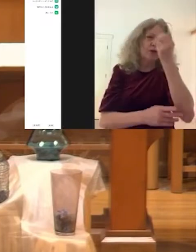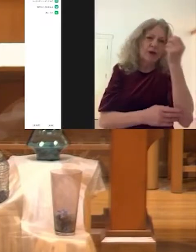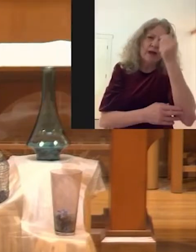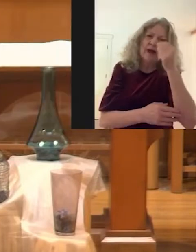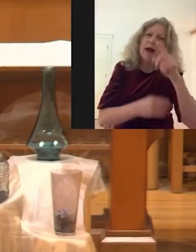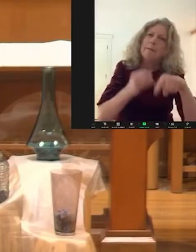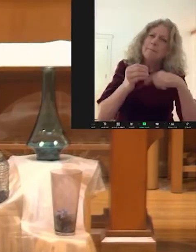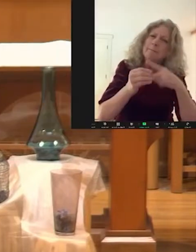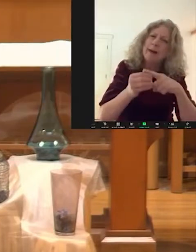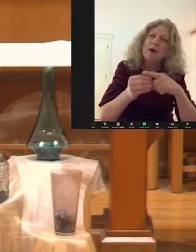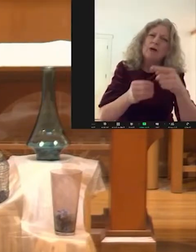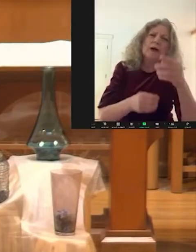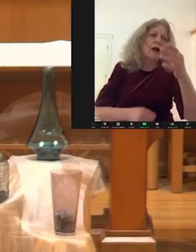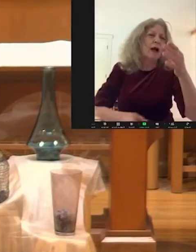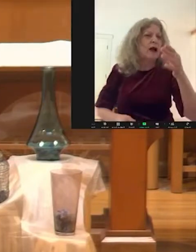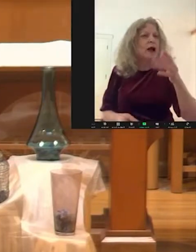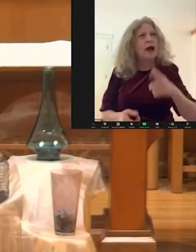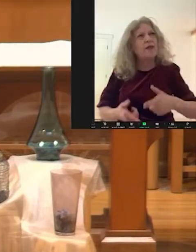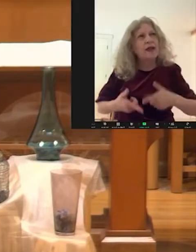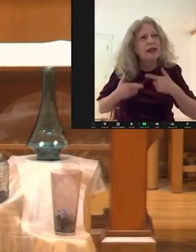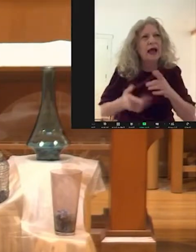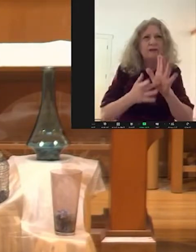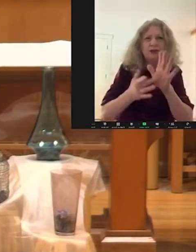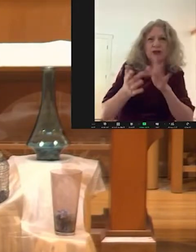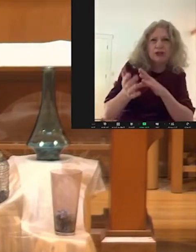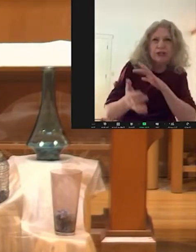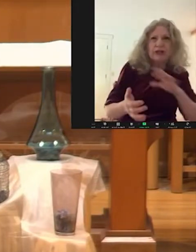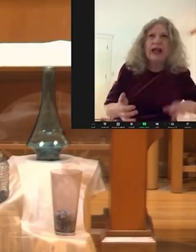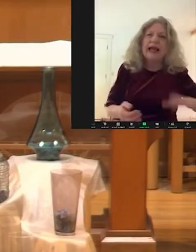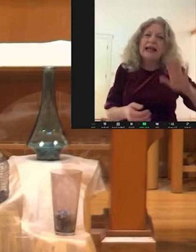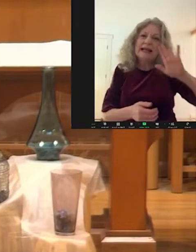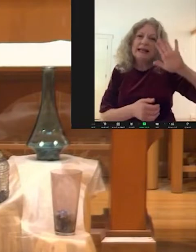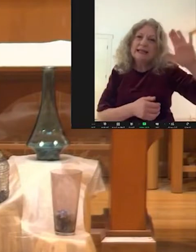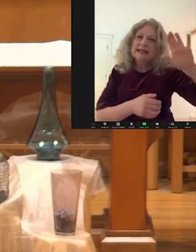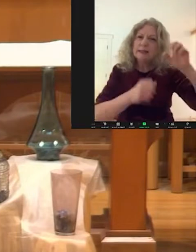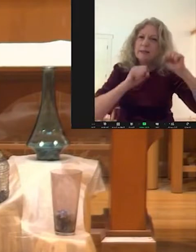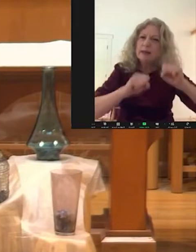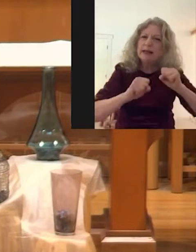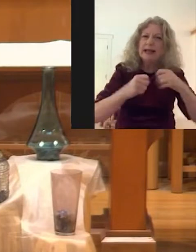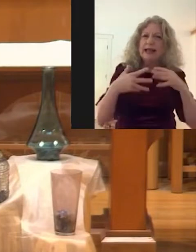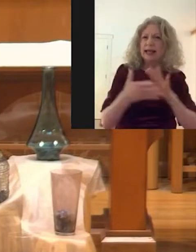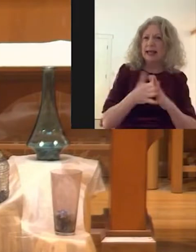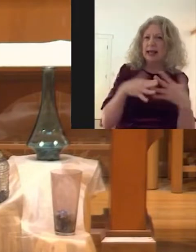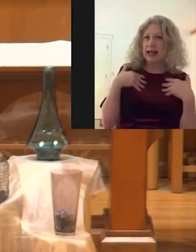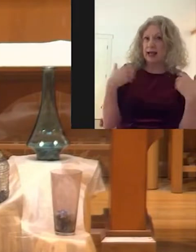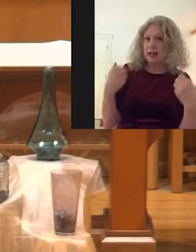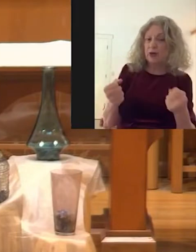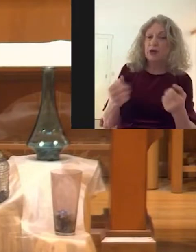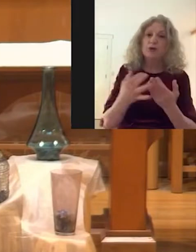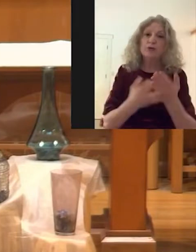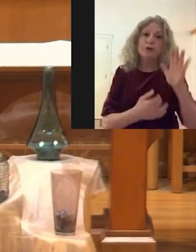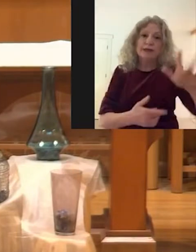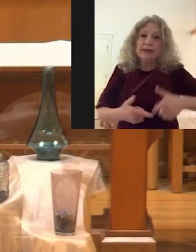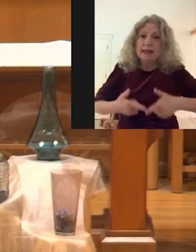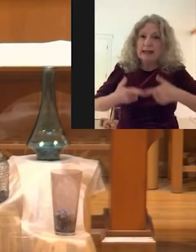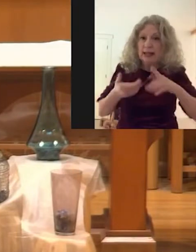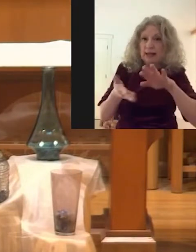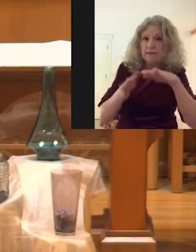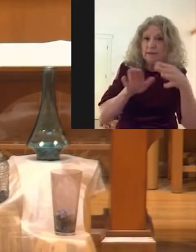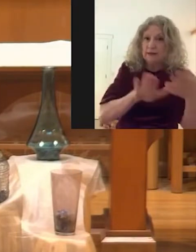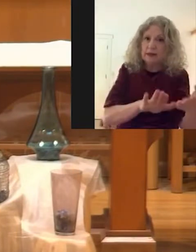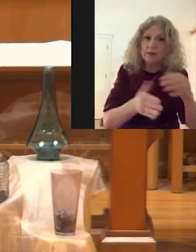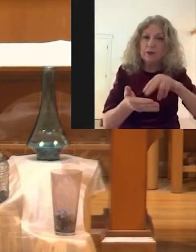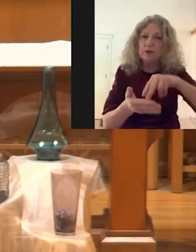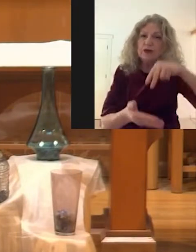power and the life of the Lord Jesus Christ through his life, death, and resurrection. You will